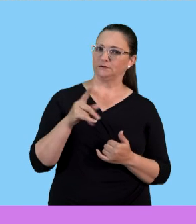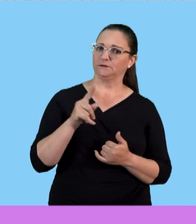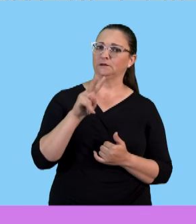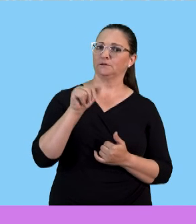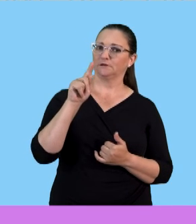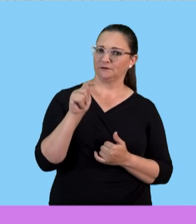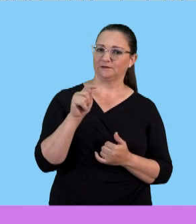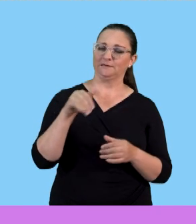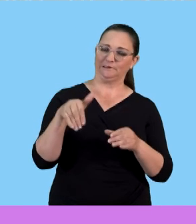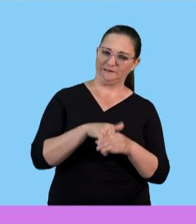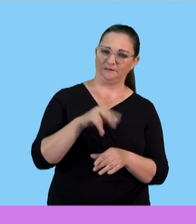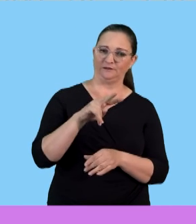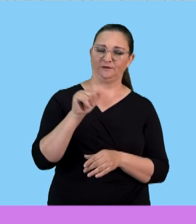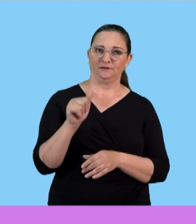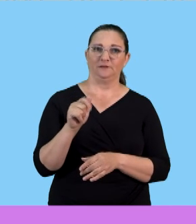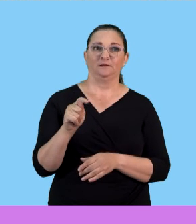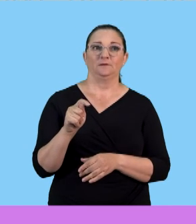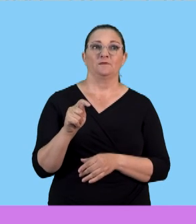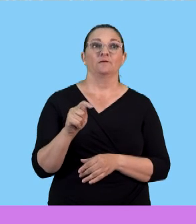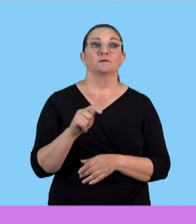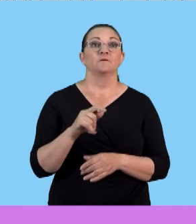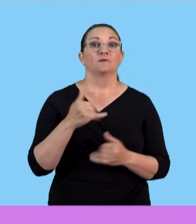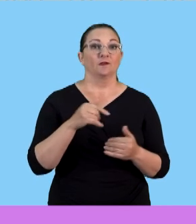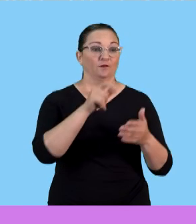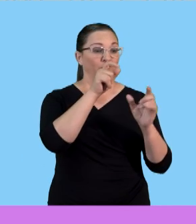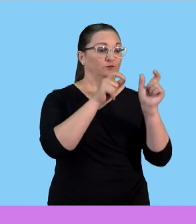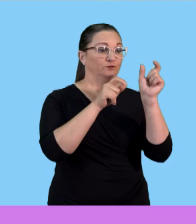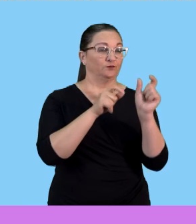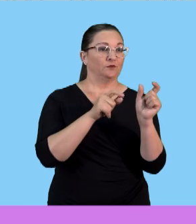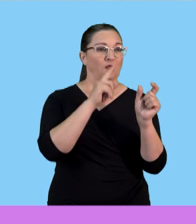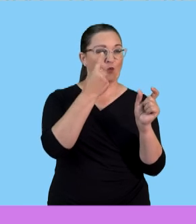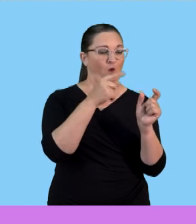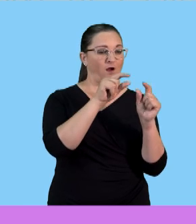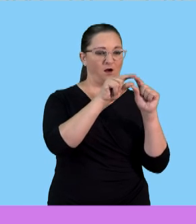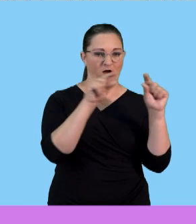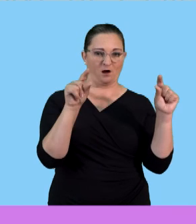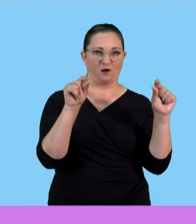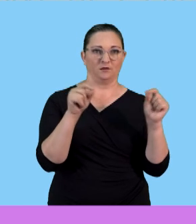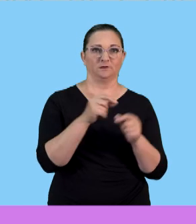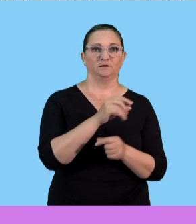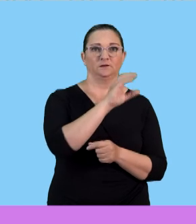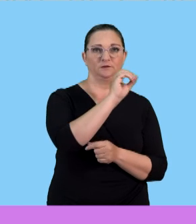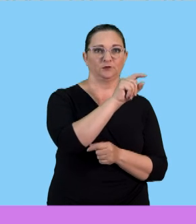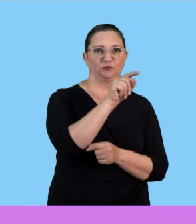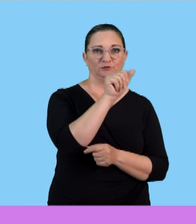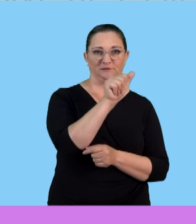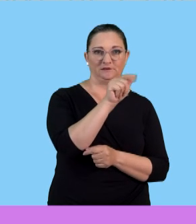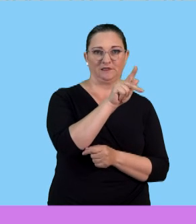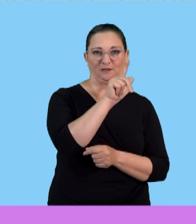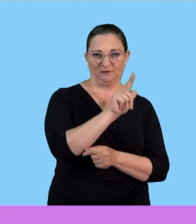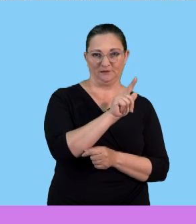they want us to calculate including VAT. Firstly, we look at block number 1. So block number 1, it says 0 to